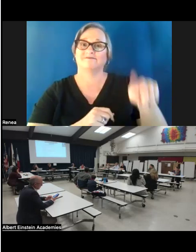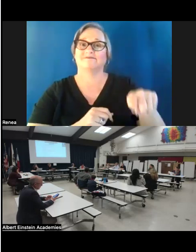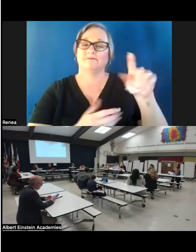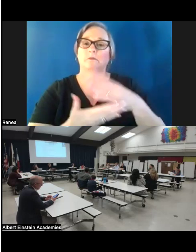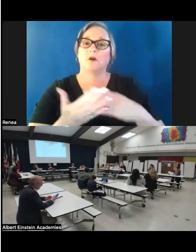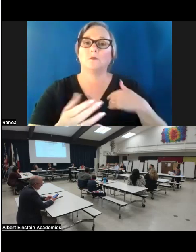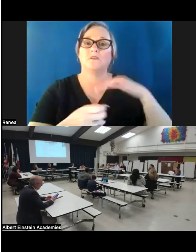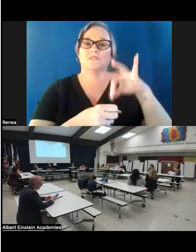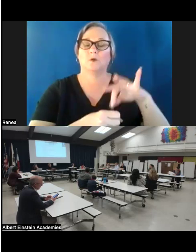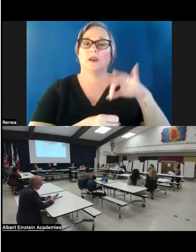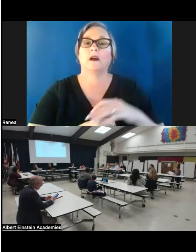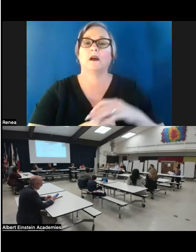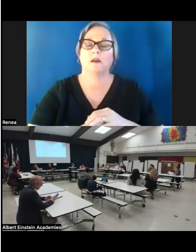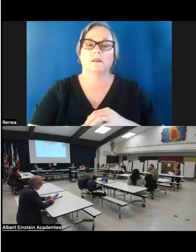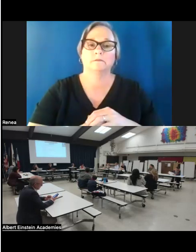And